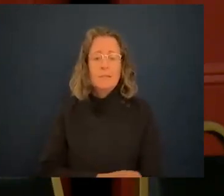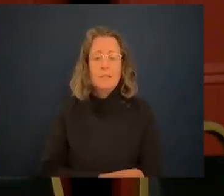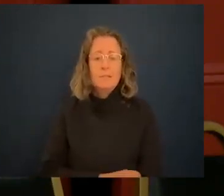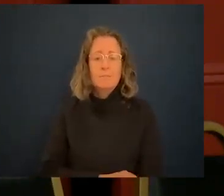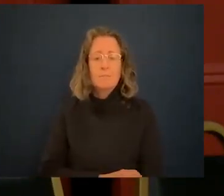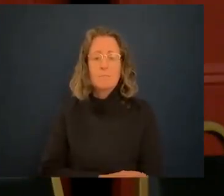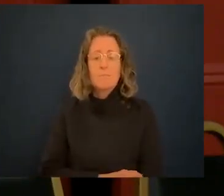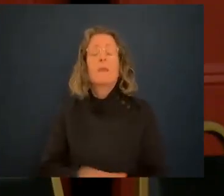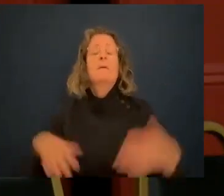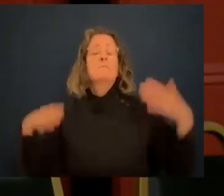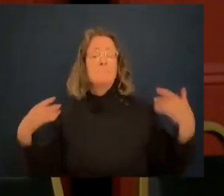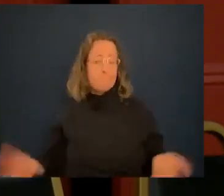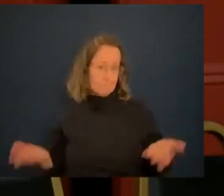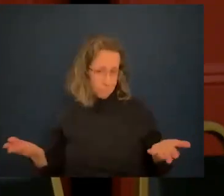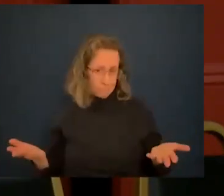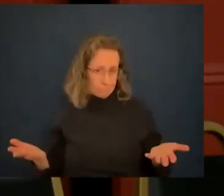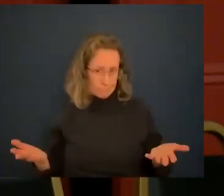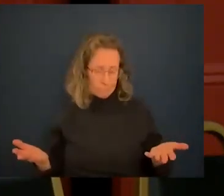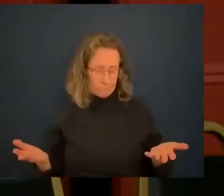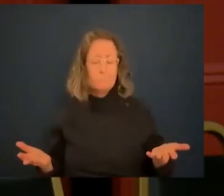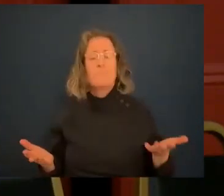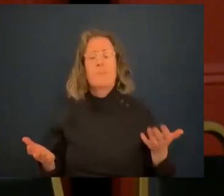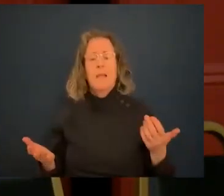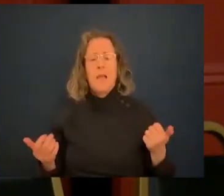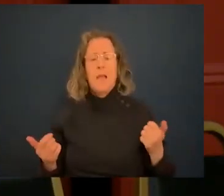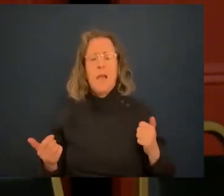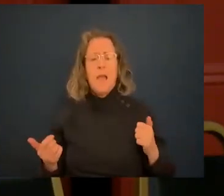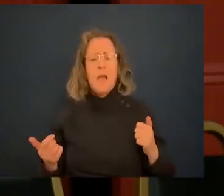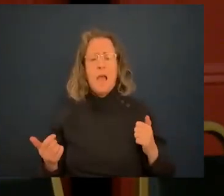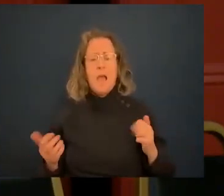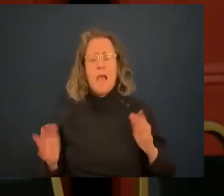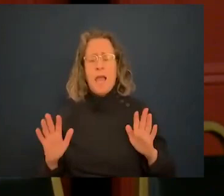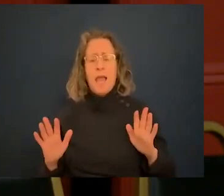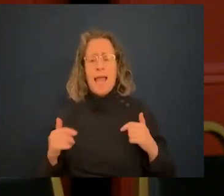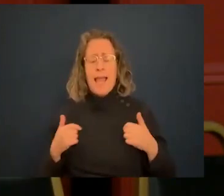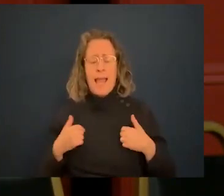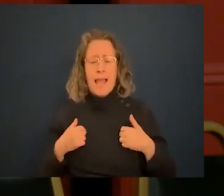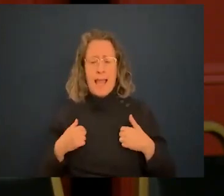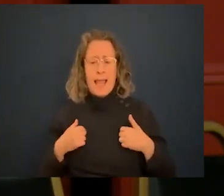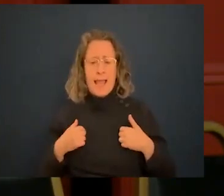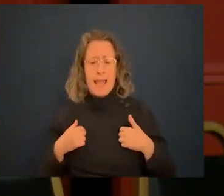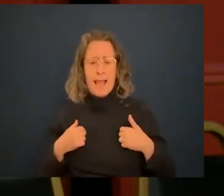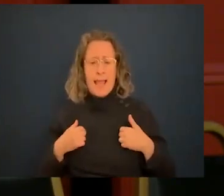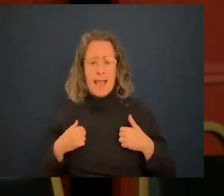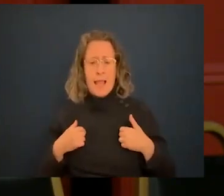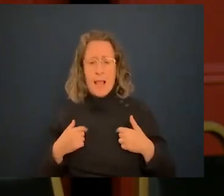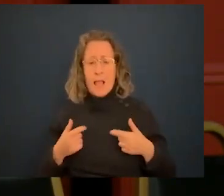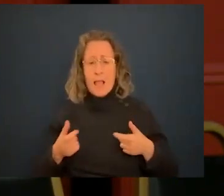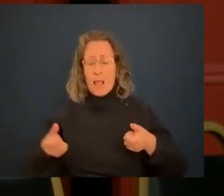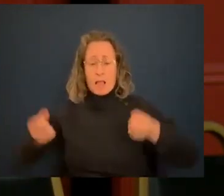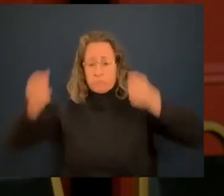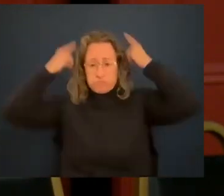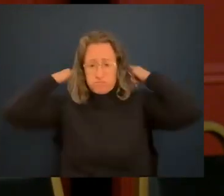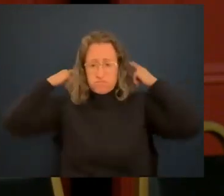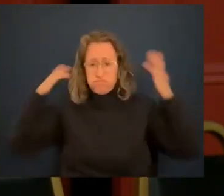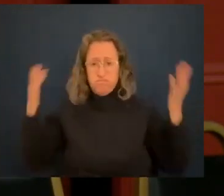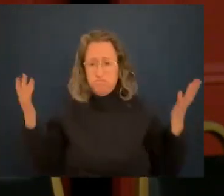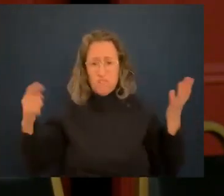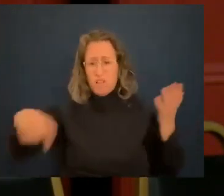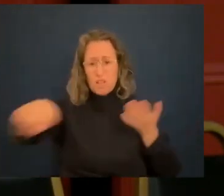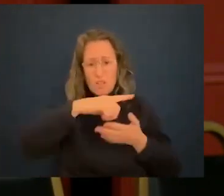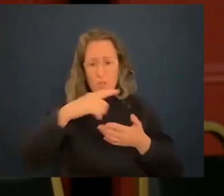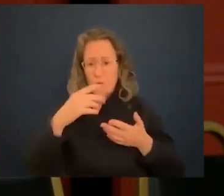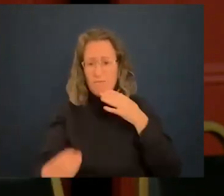all right so if I thought I understood what this whole thing was about walking in here I am completely lost okay